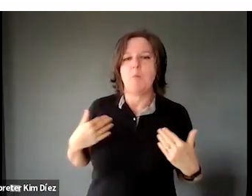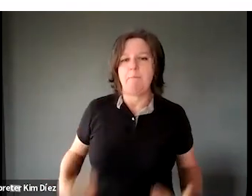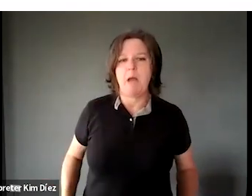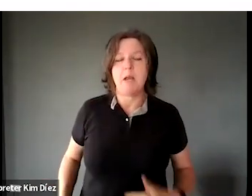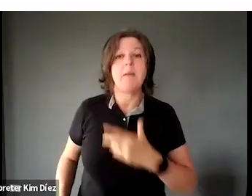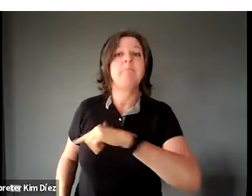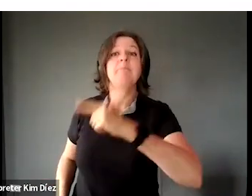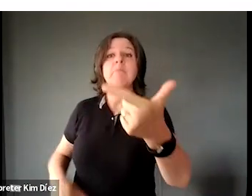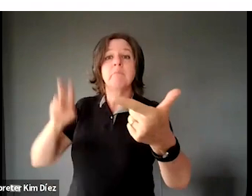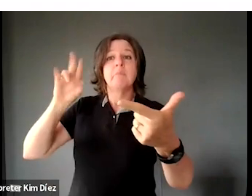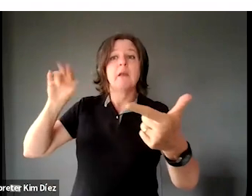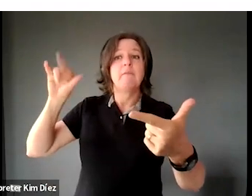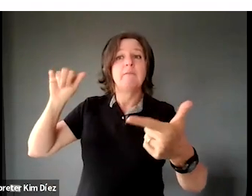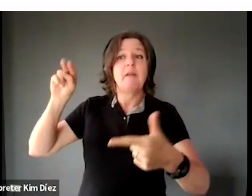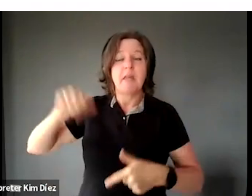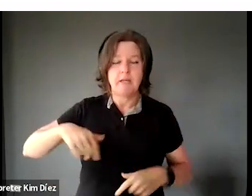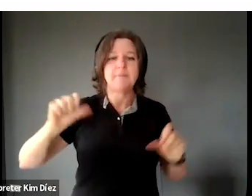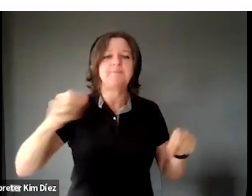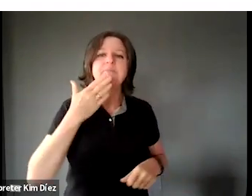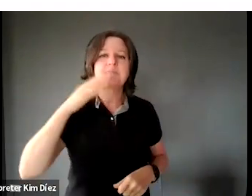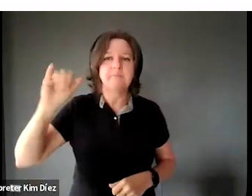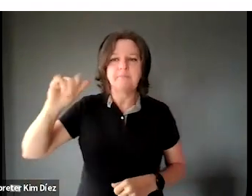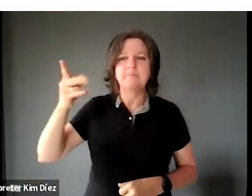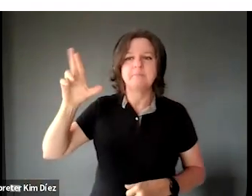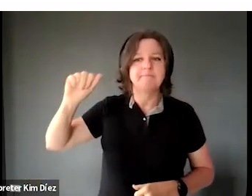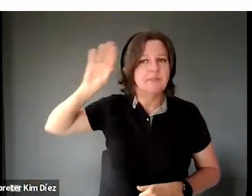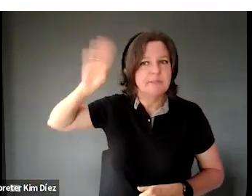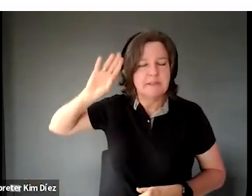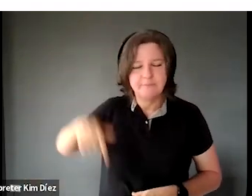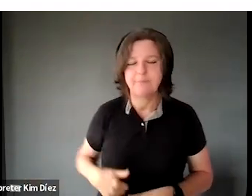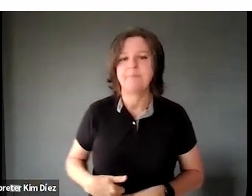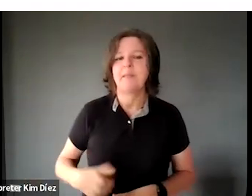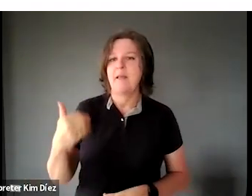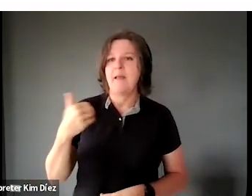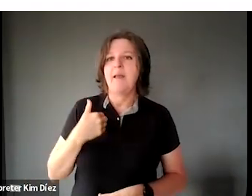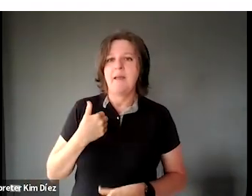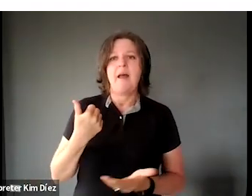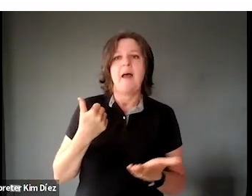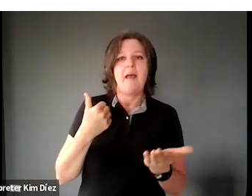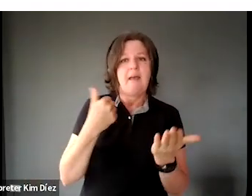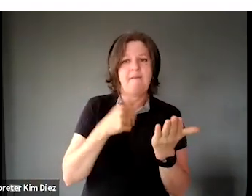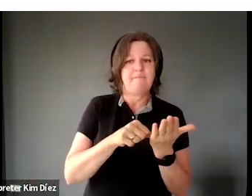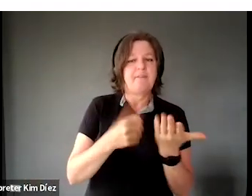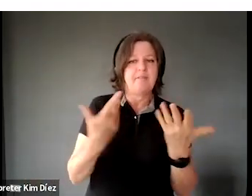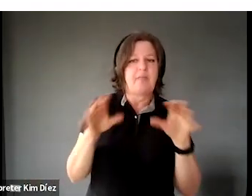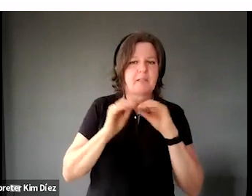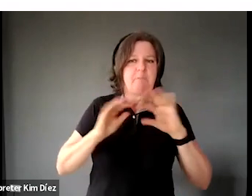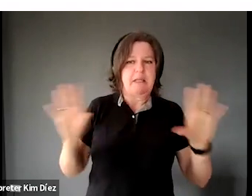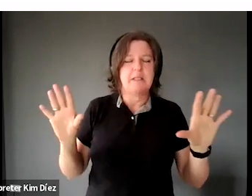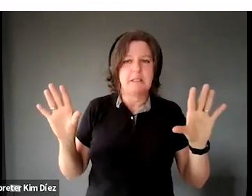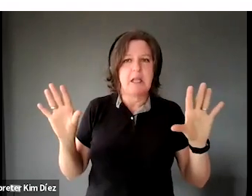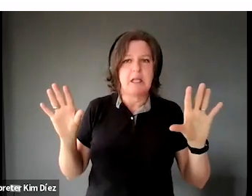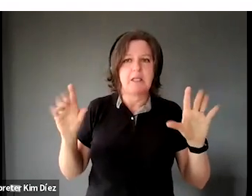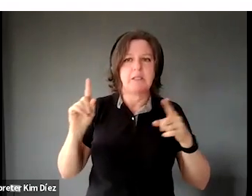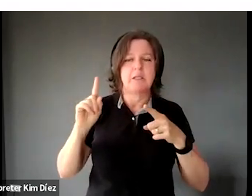then Cesar will talk about cadmium in the human body. Hi, Yadira. I have